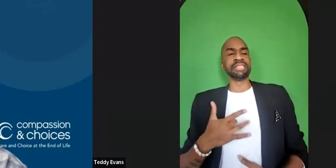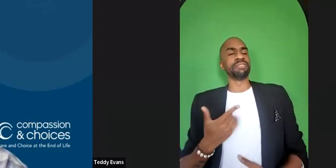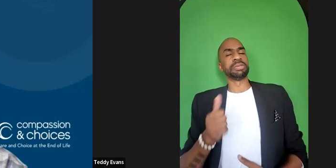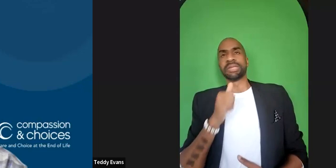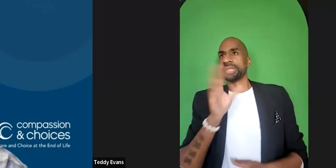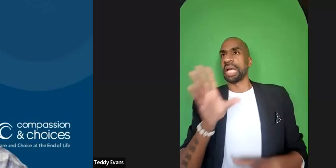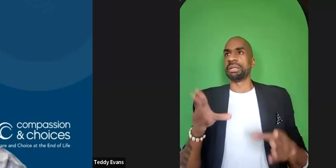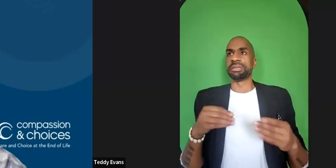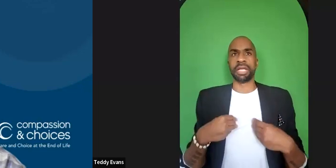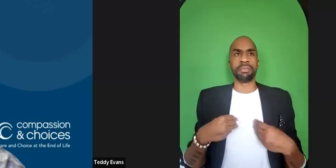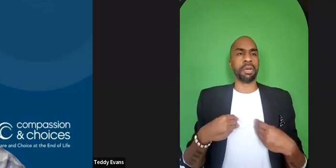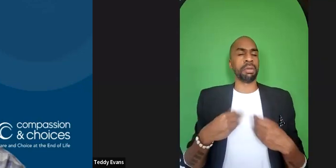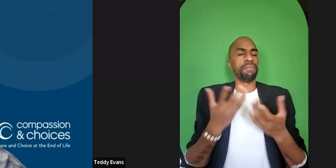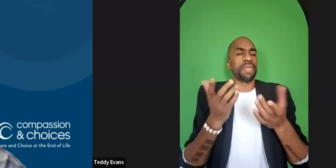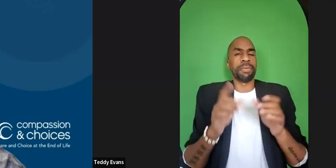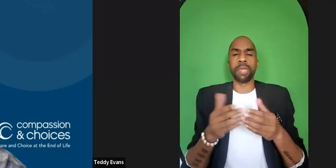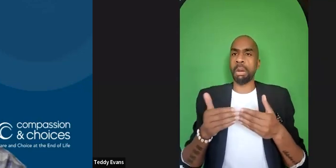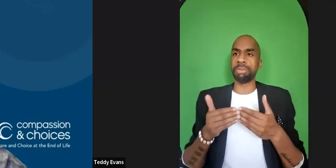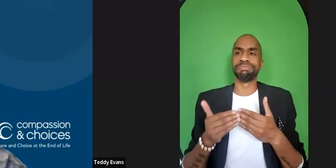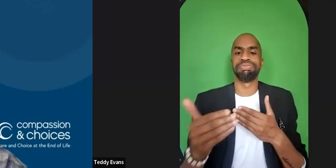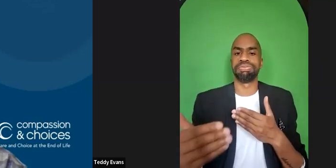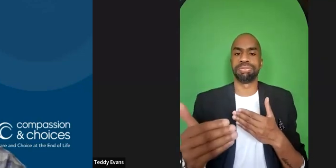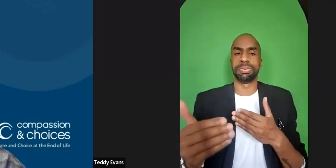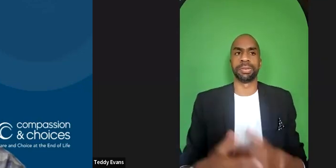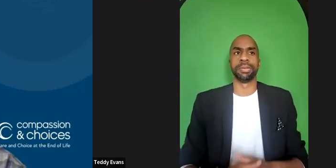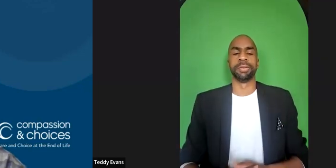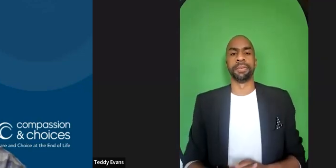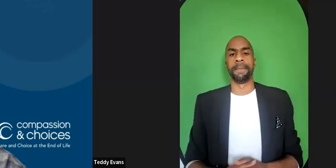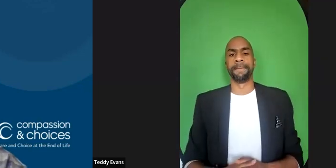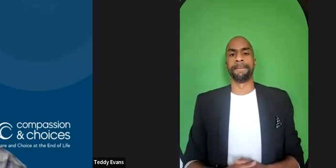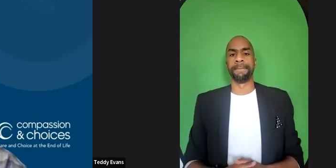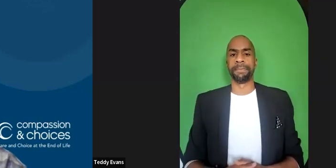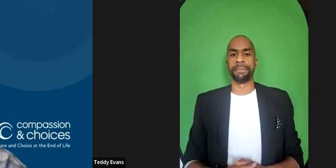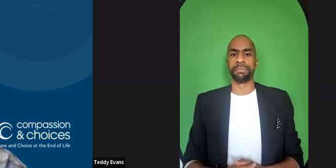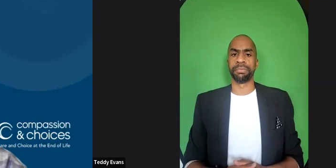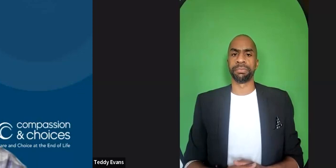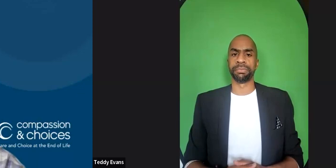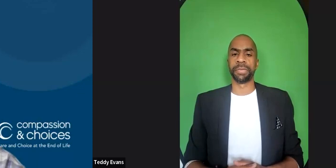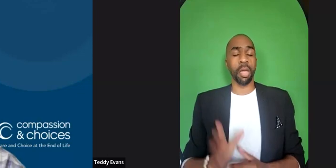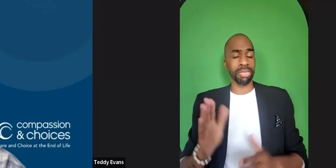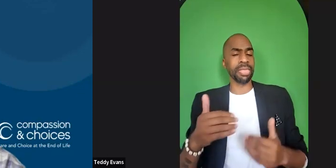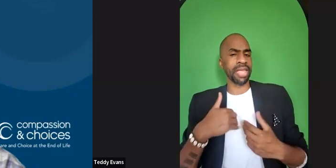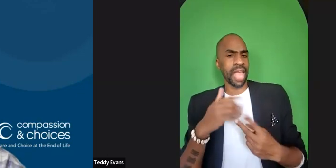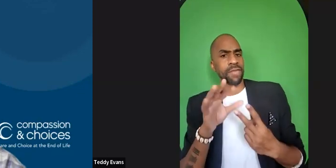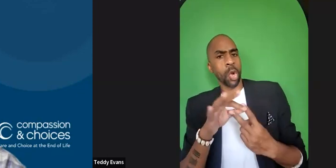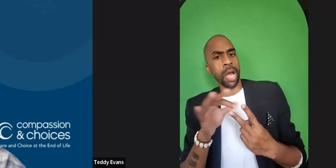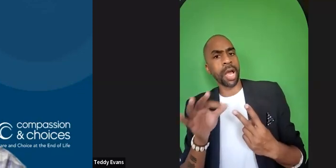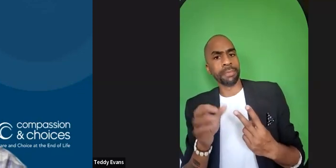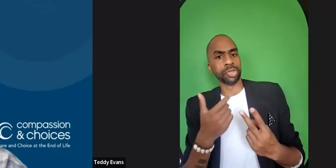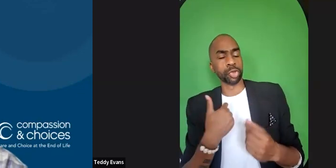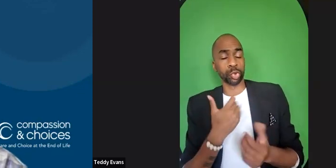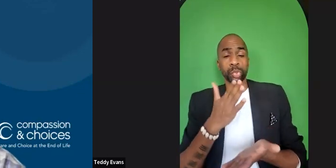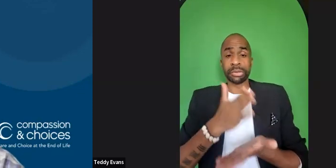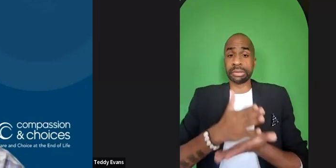want to prolong their life any further in the face of this illness, they do have the option to stop either of those forms